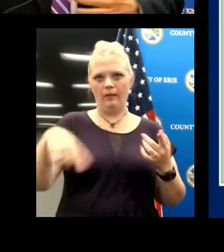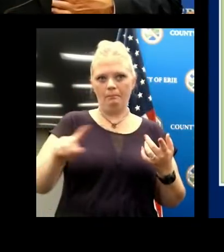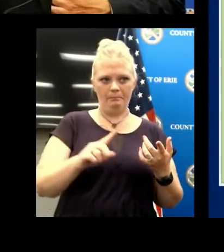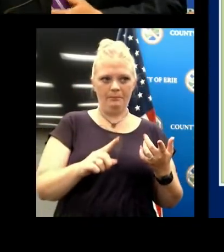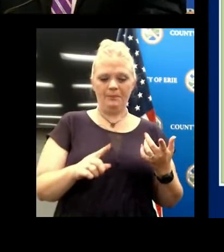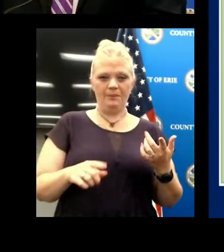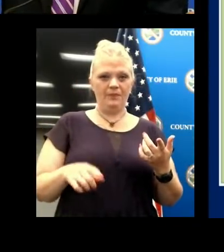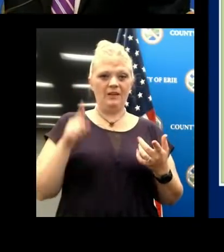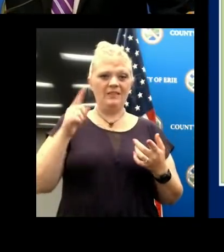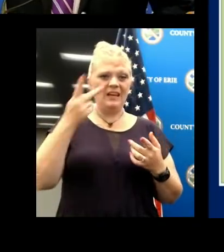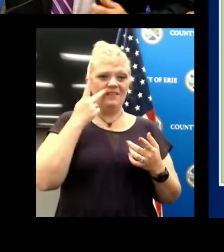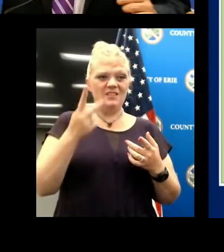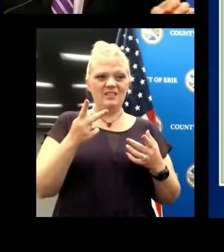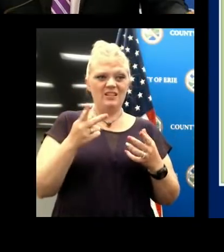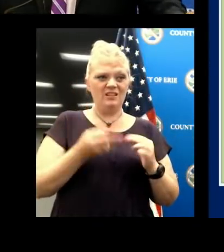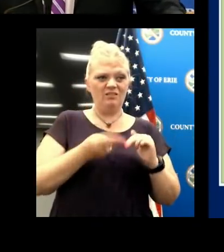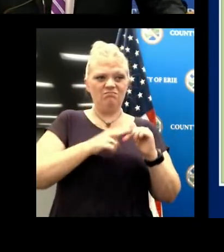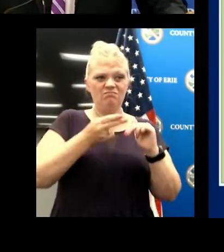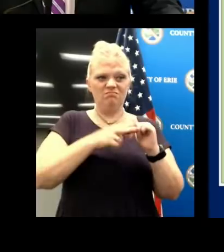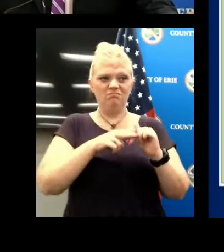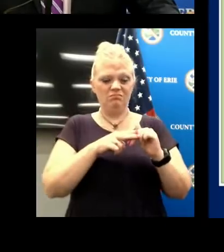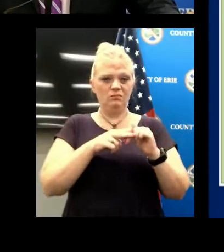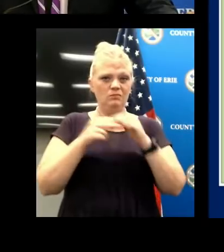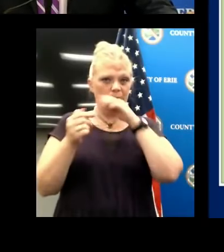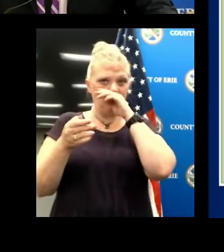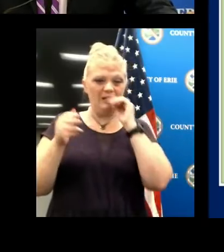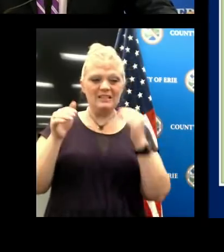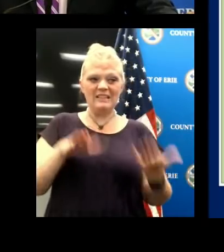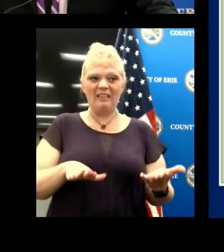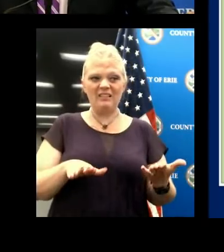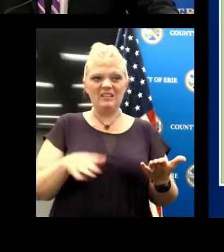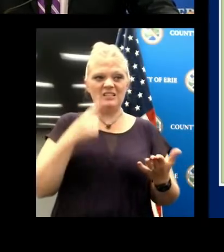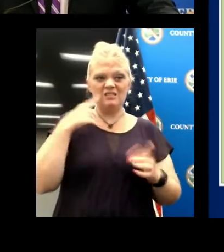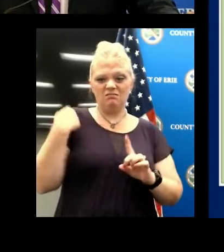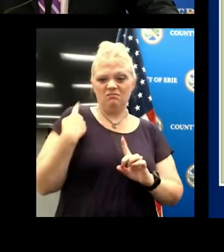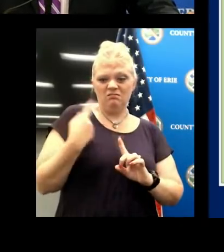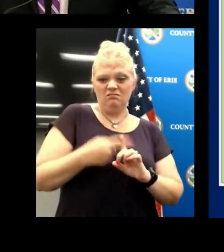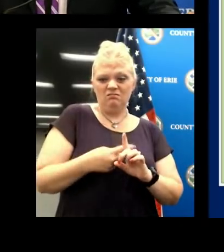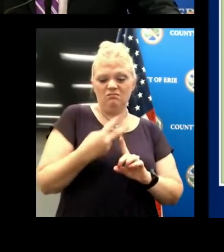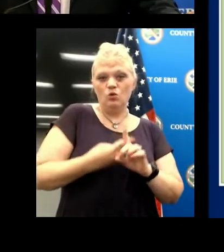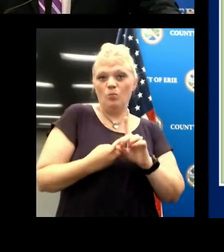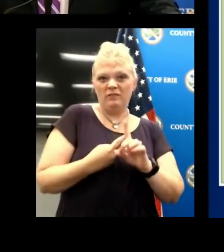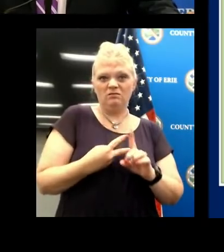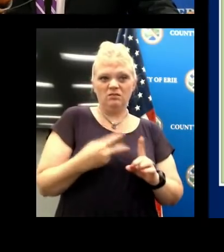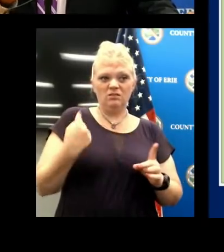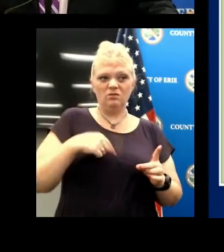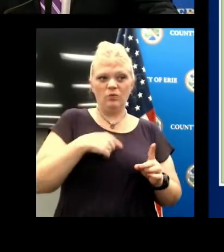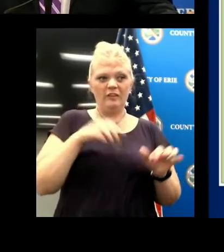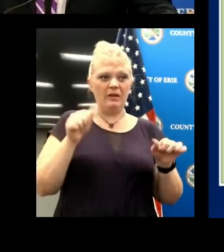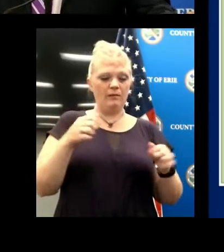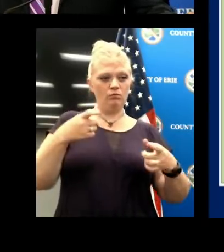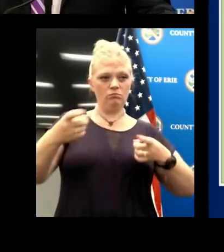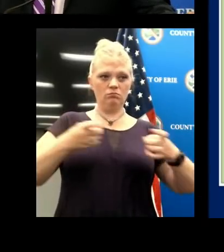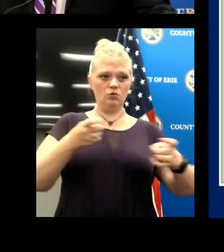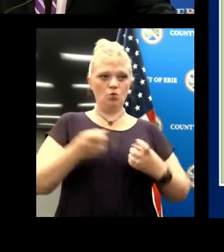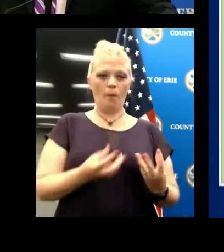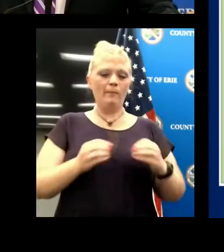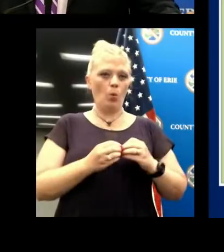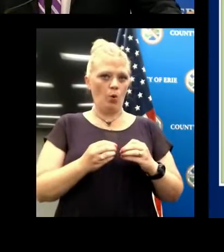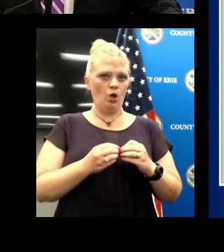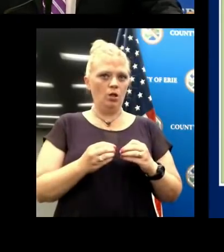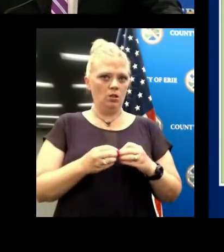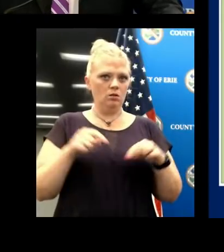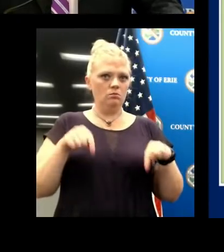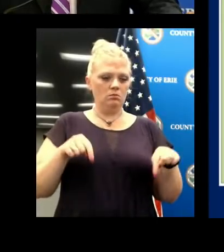seen growth in their cases as well as deaths in the last 2 months, where we've been able to control more of the cases